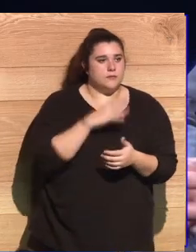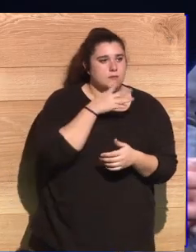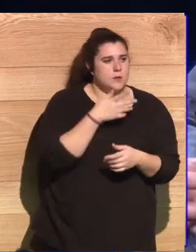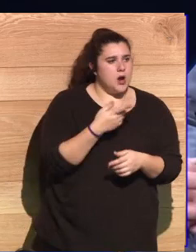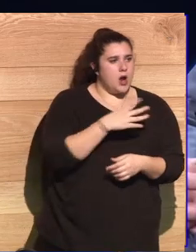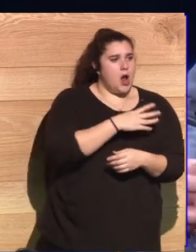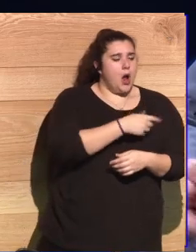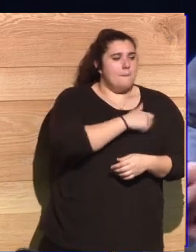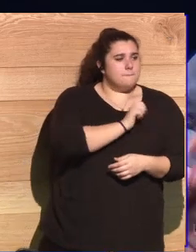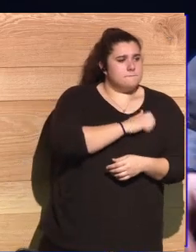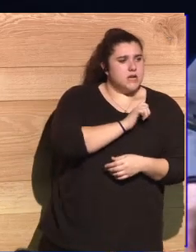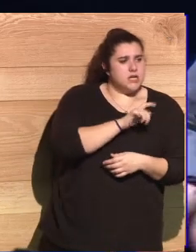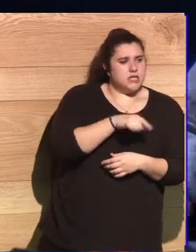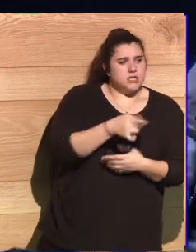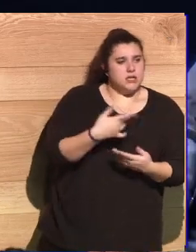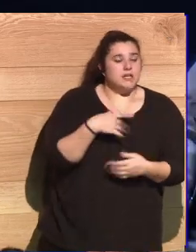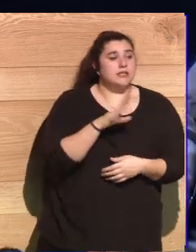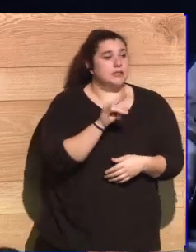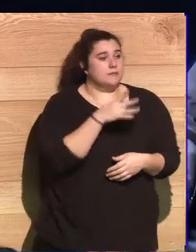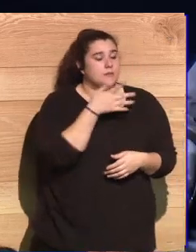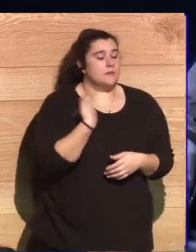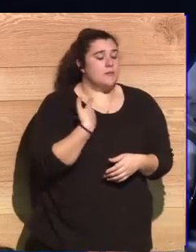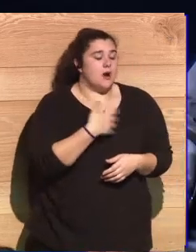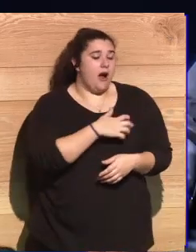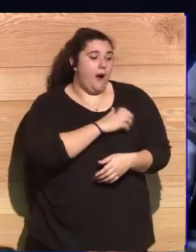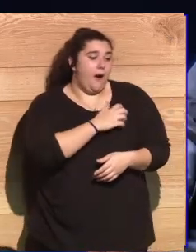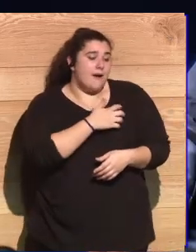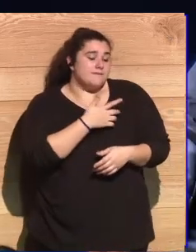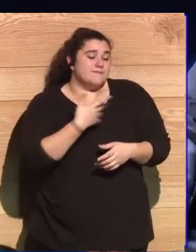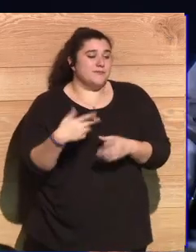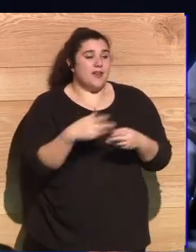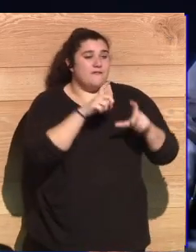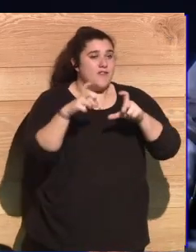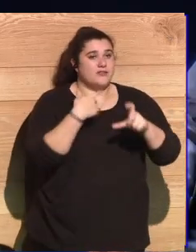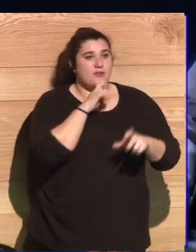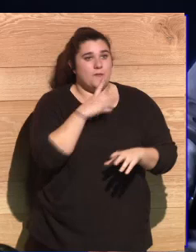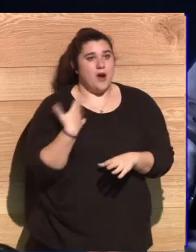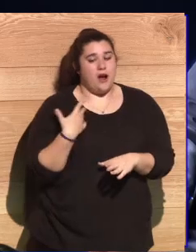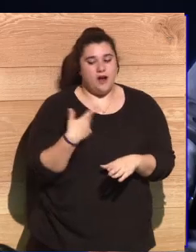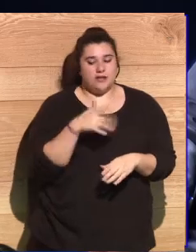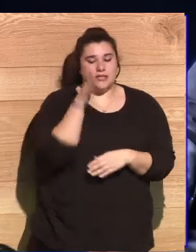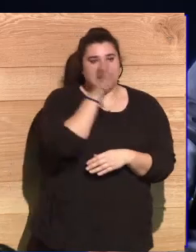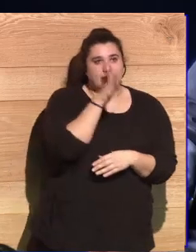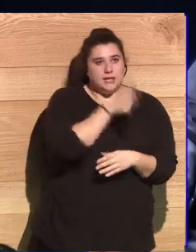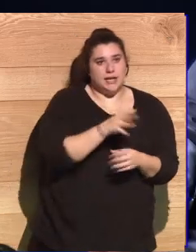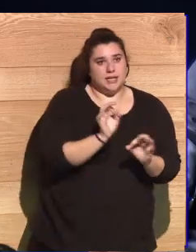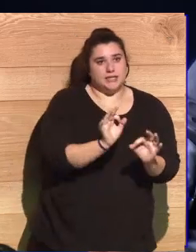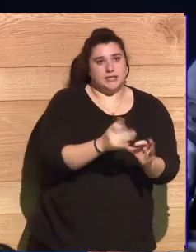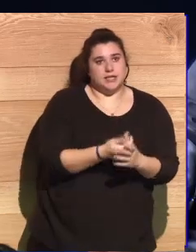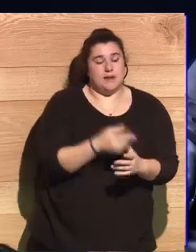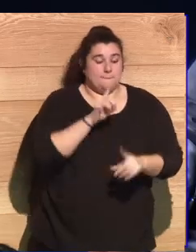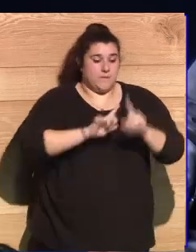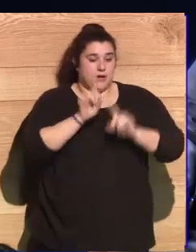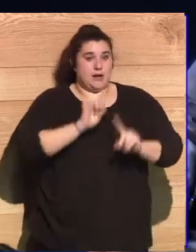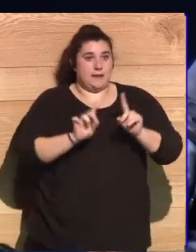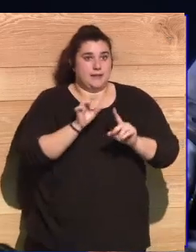later, because if a police raid, yes, because, well, photography is like